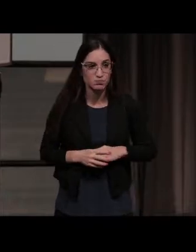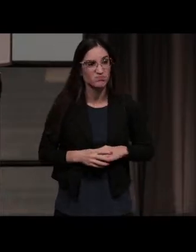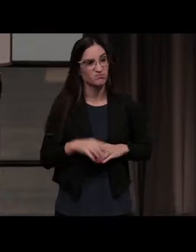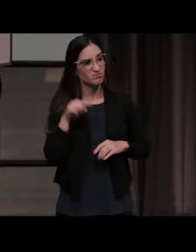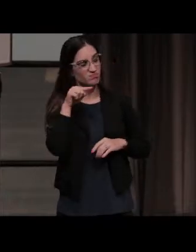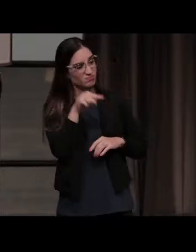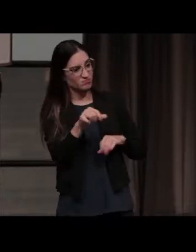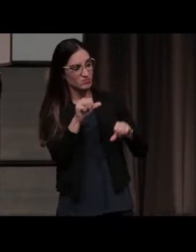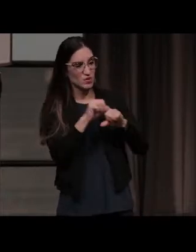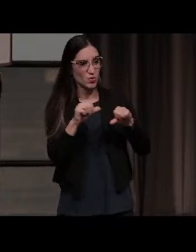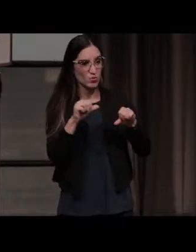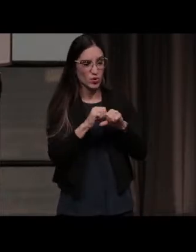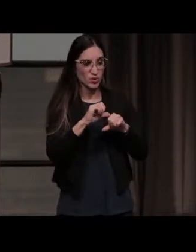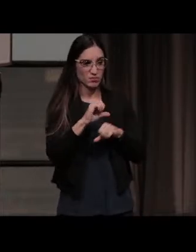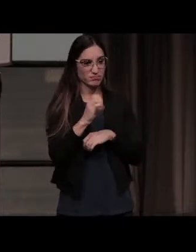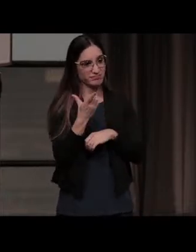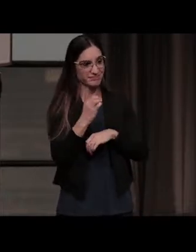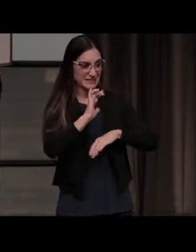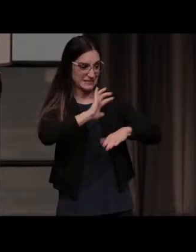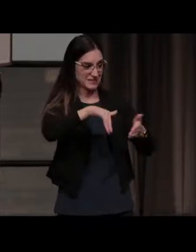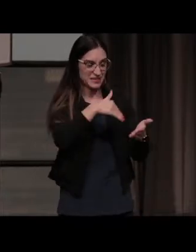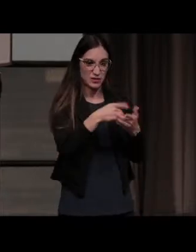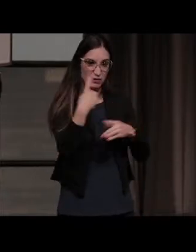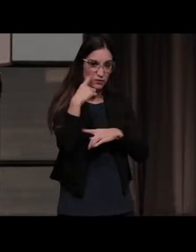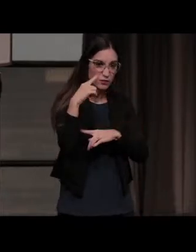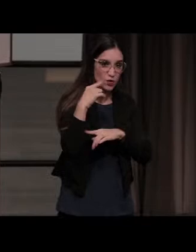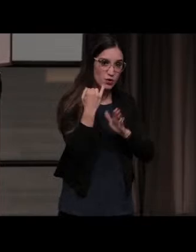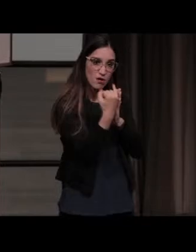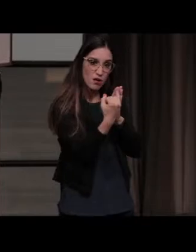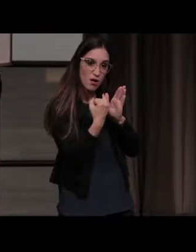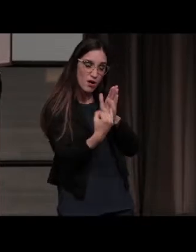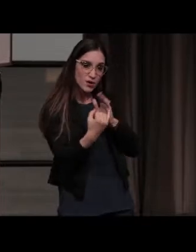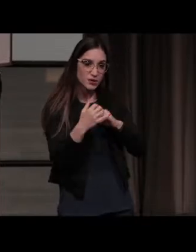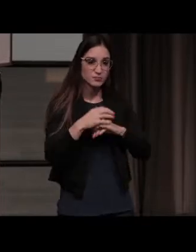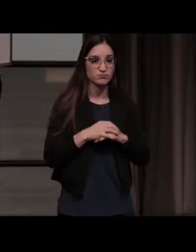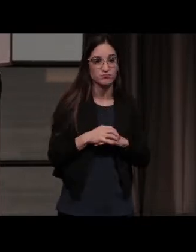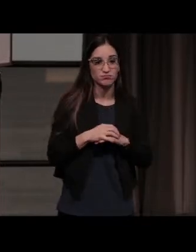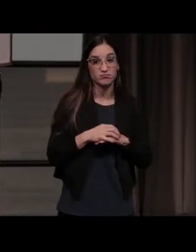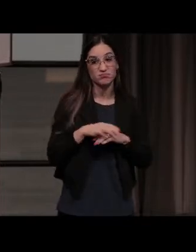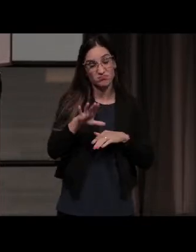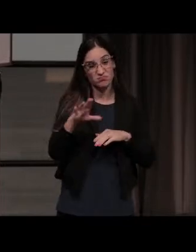the Carpenter Center for the Visual Arts, Harvard University,